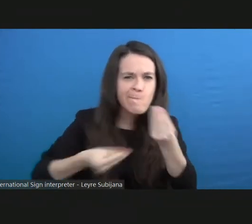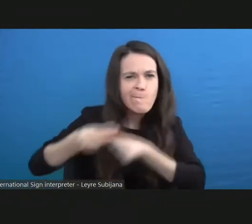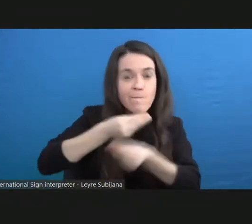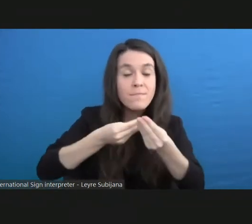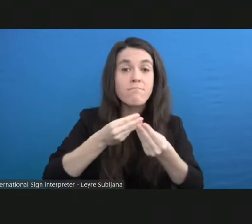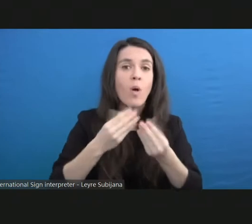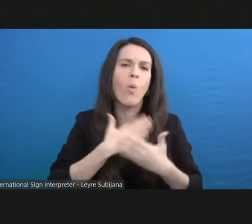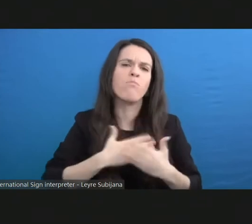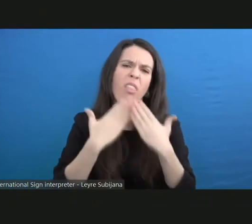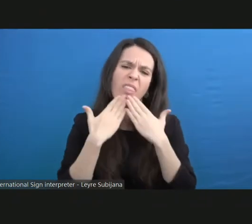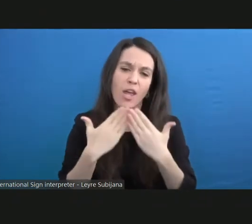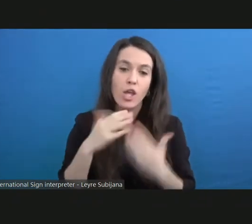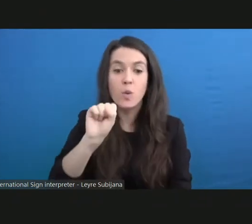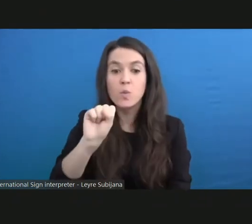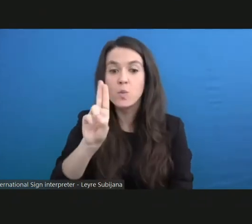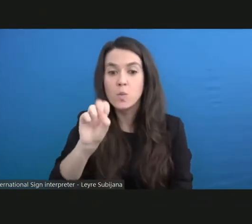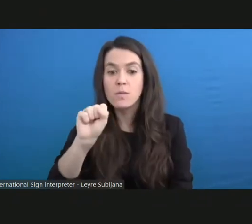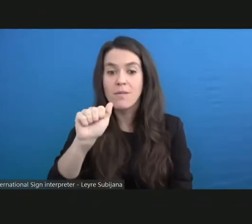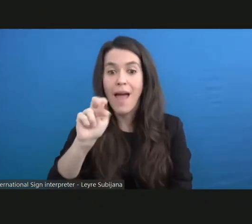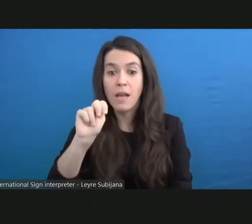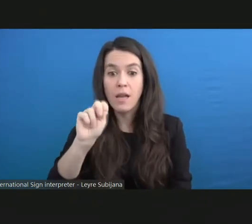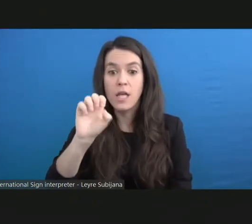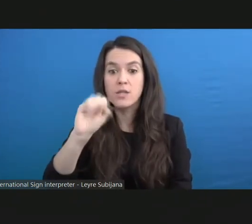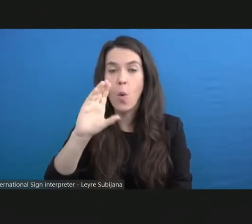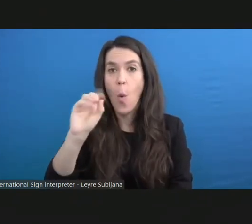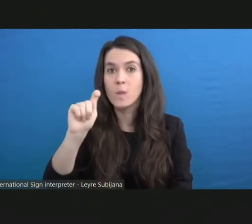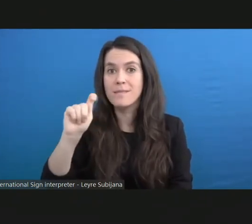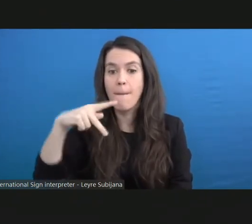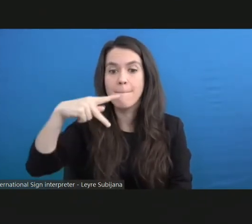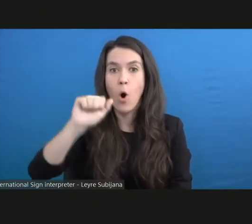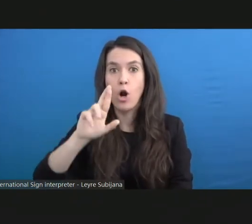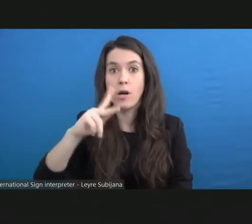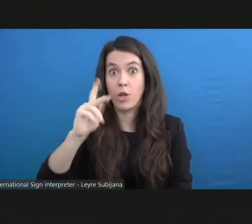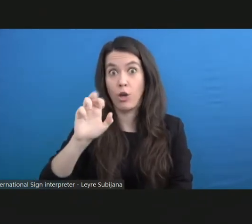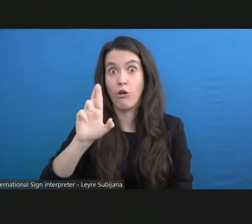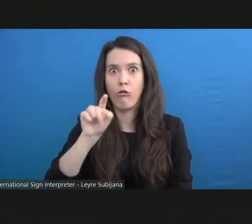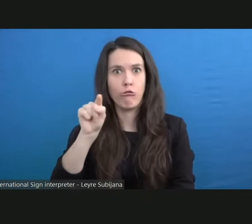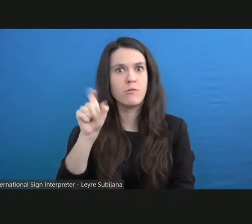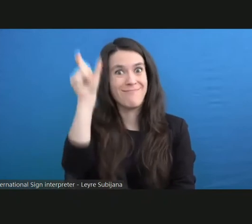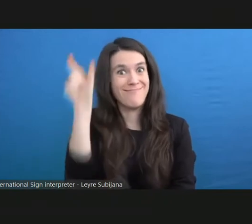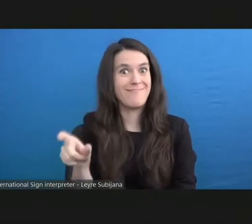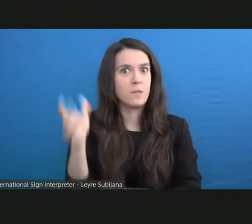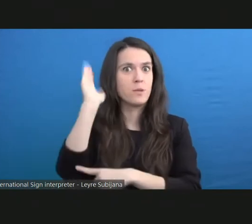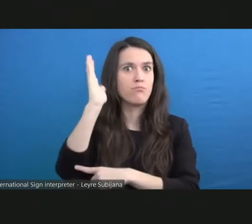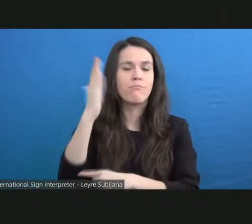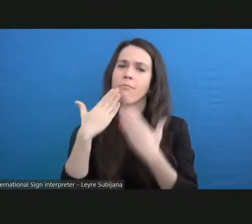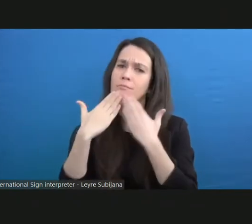thank Susan Scott-Parker, who was one of the speakers, for in fact having taken the